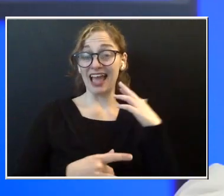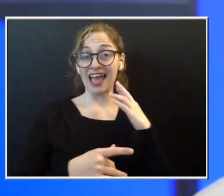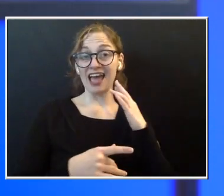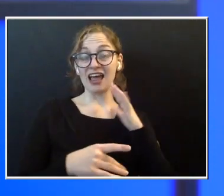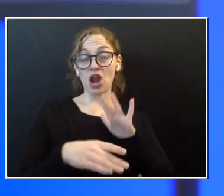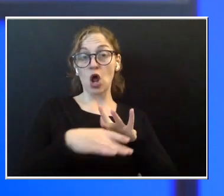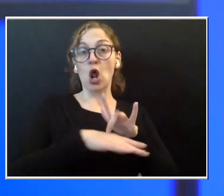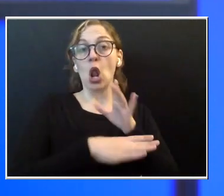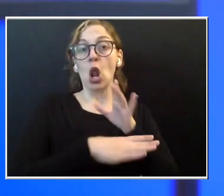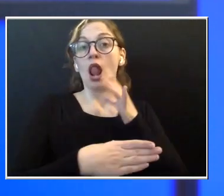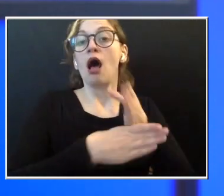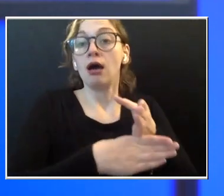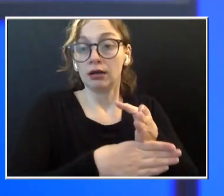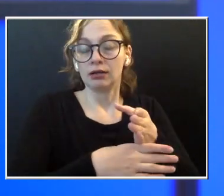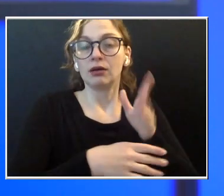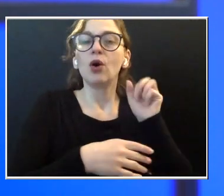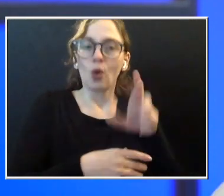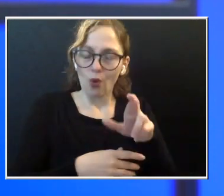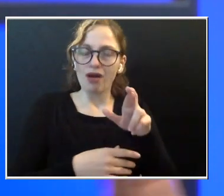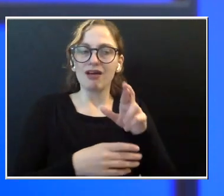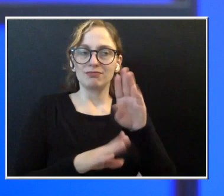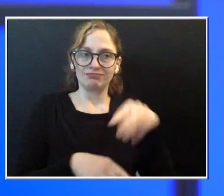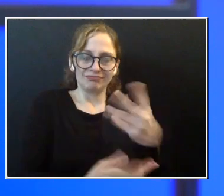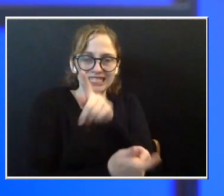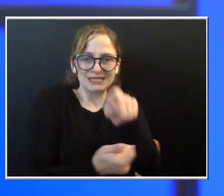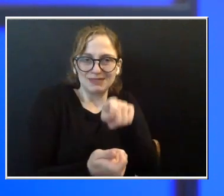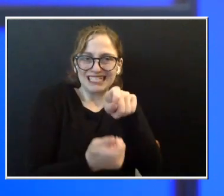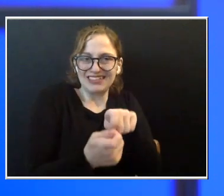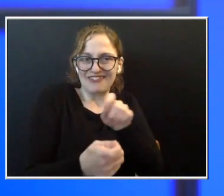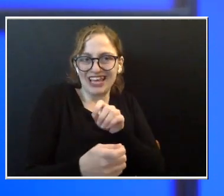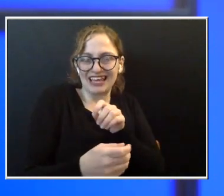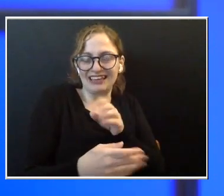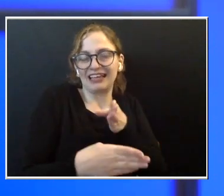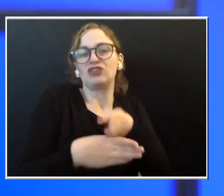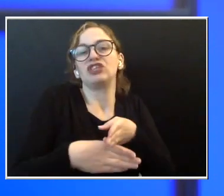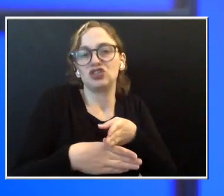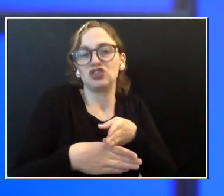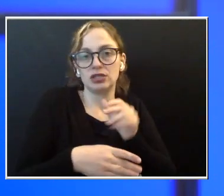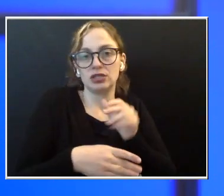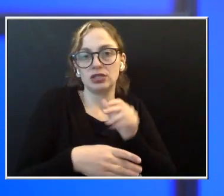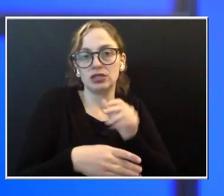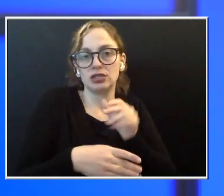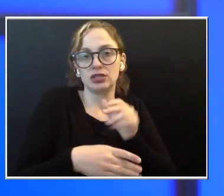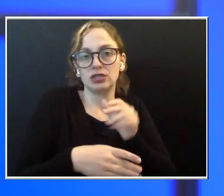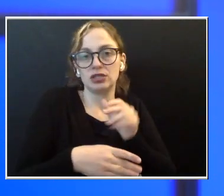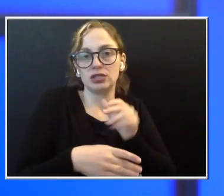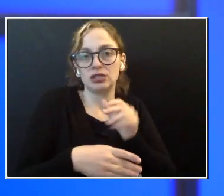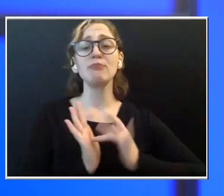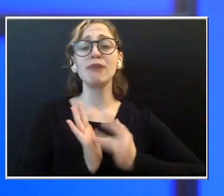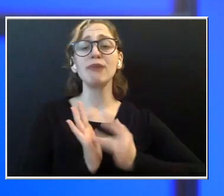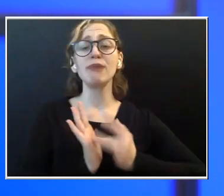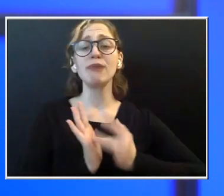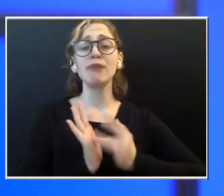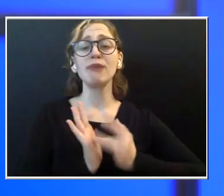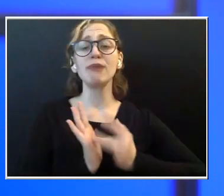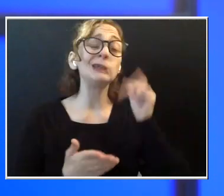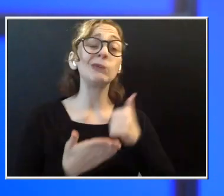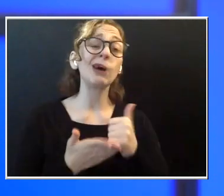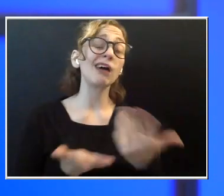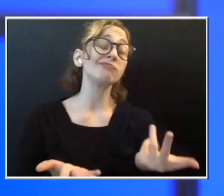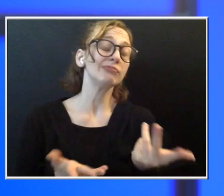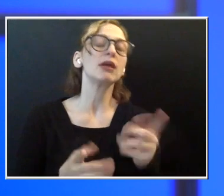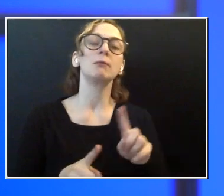specifically, like we said, not just with a broad stroke of medications, but specifically for that pattern